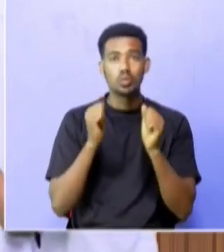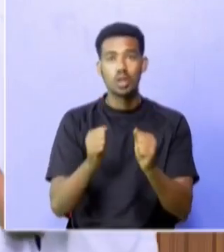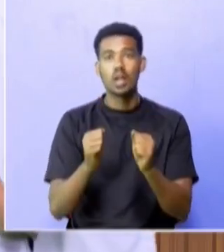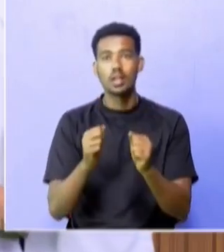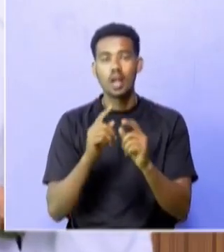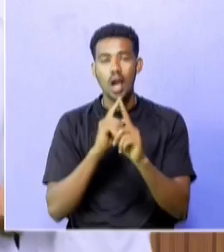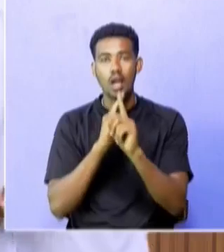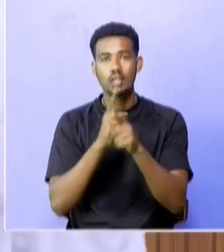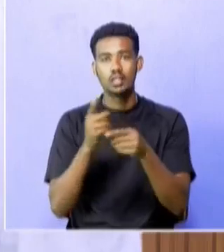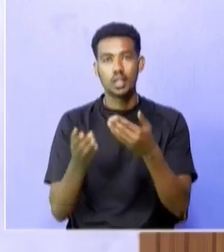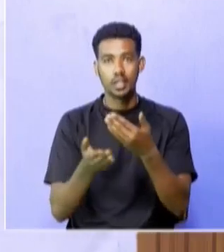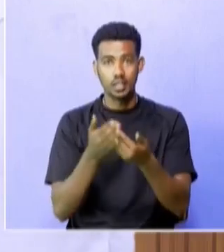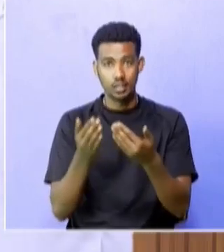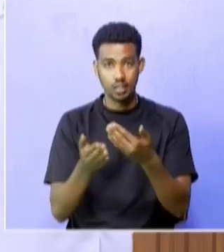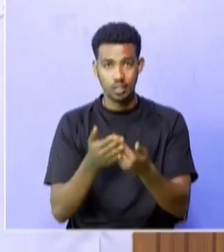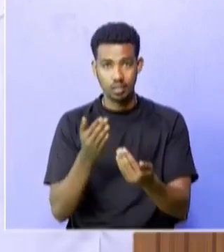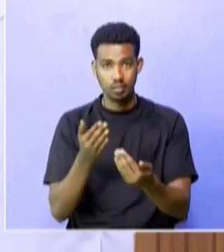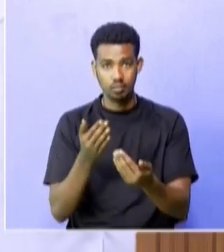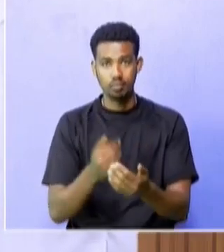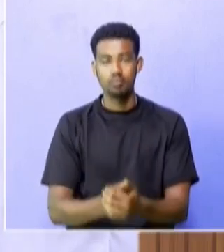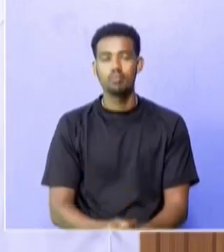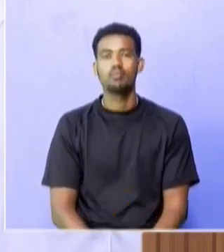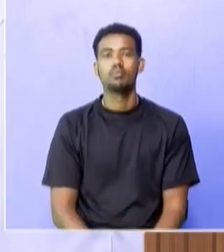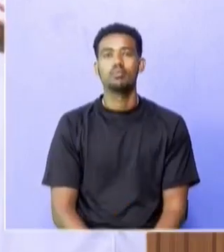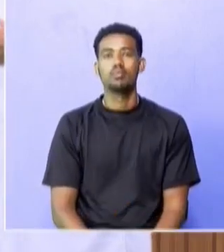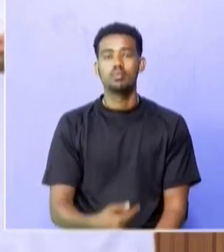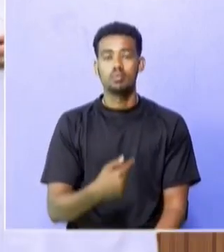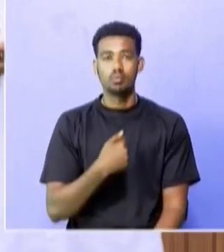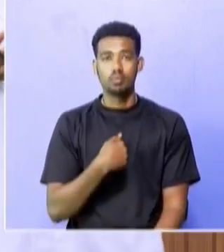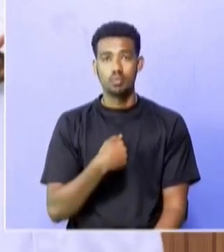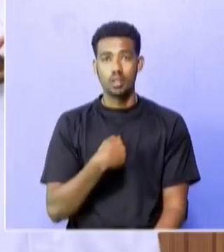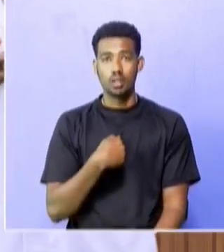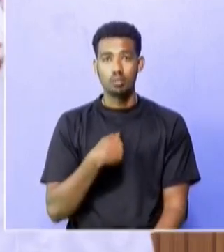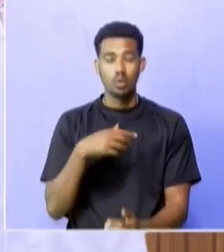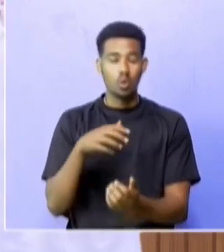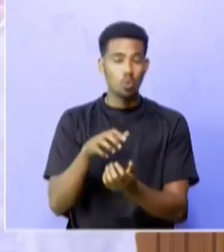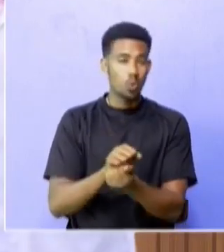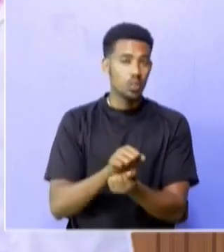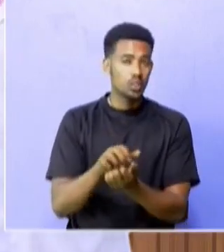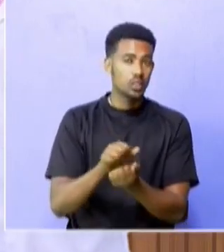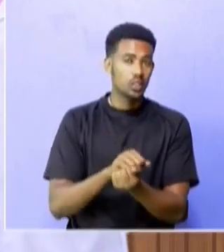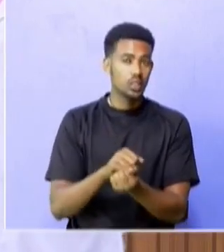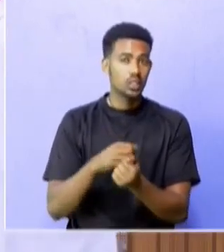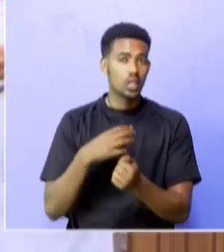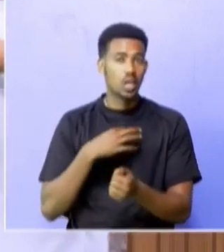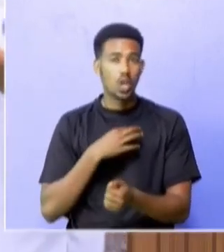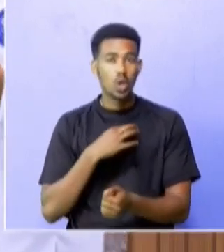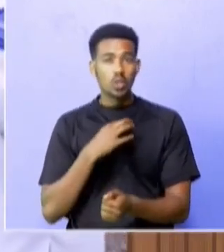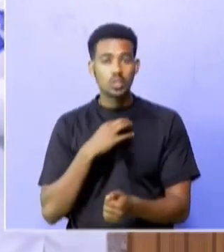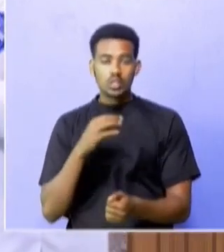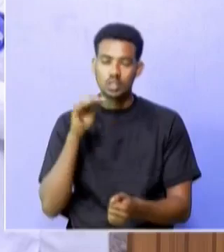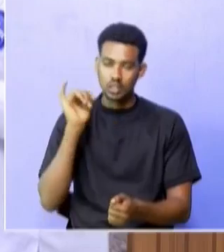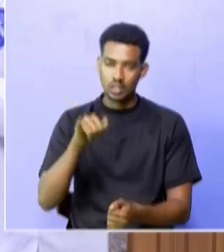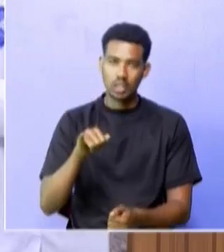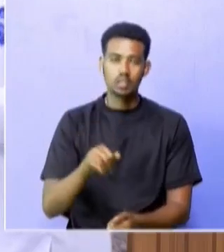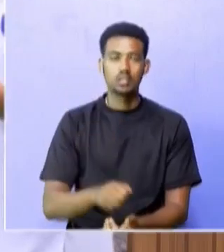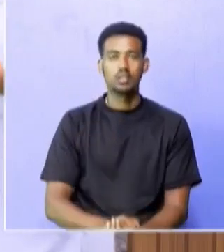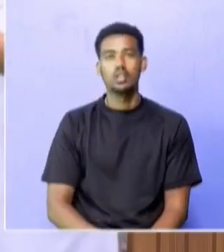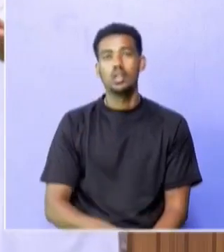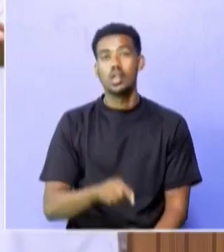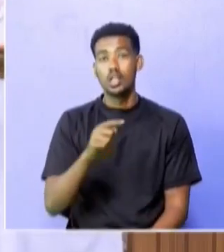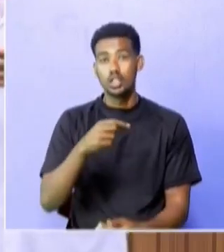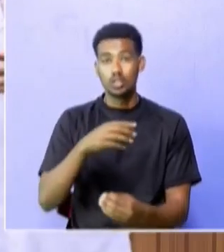easily even, am I washing the clothes? Yes, I am. Is she